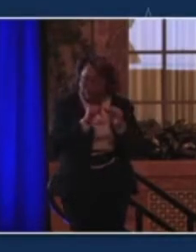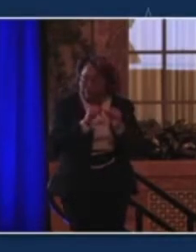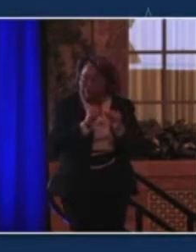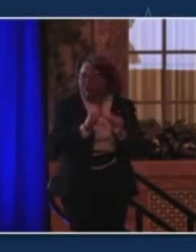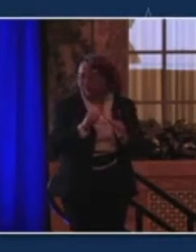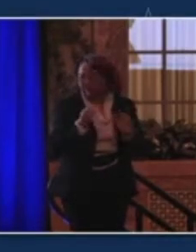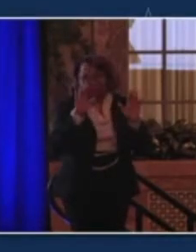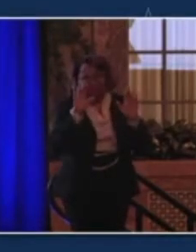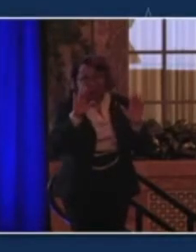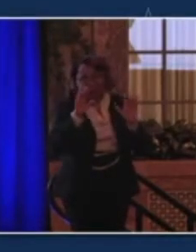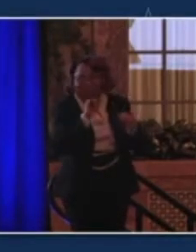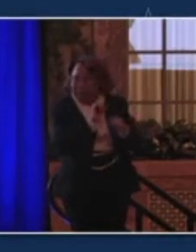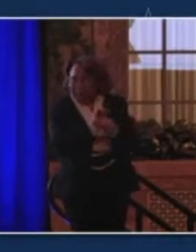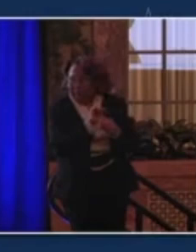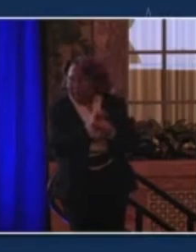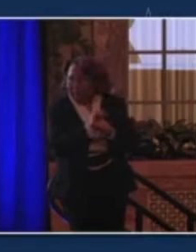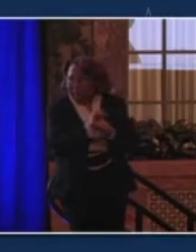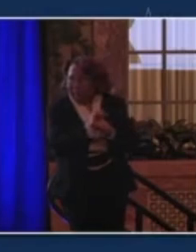work.